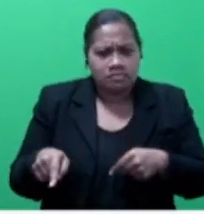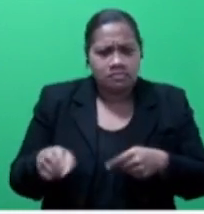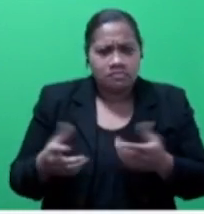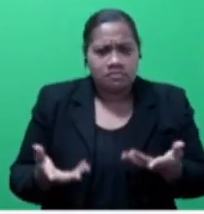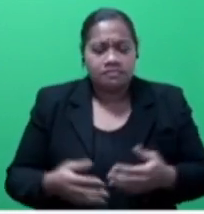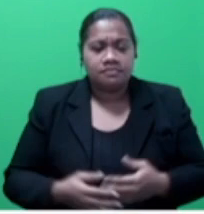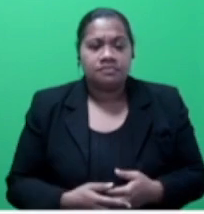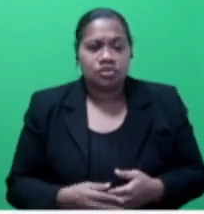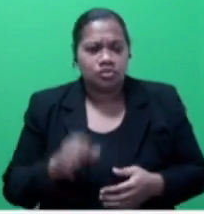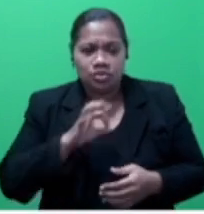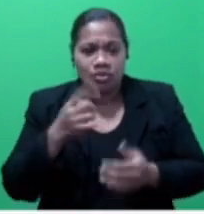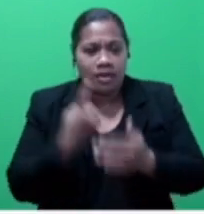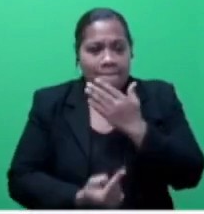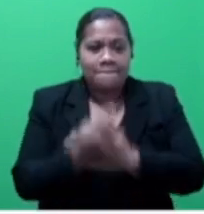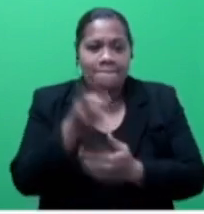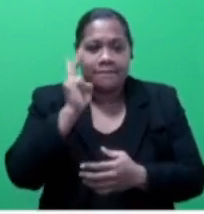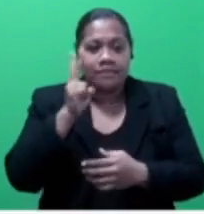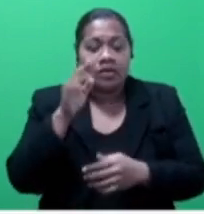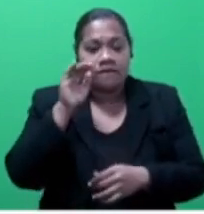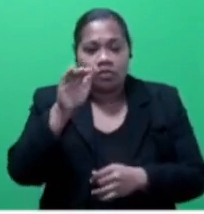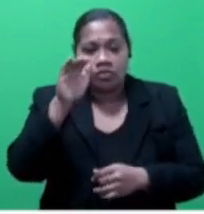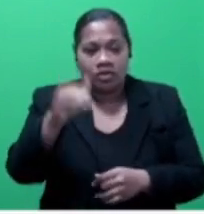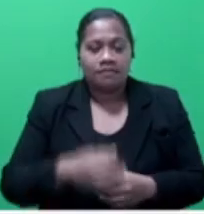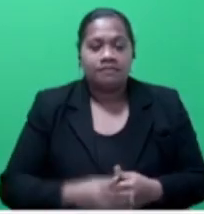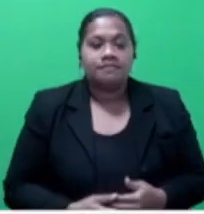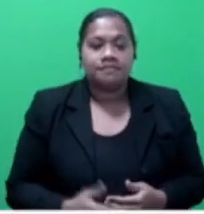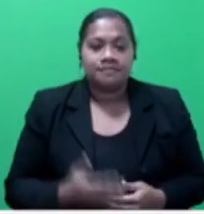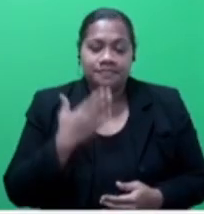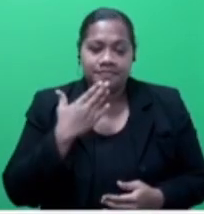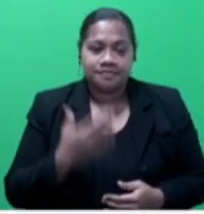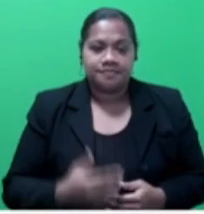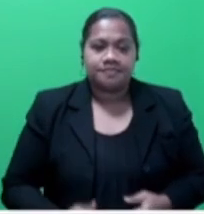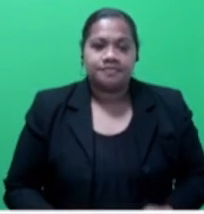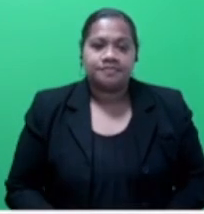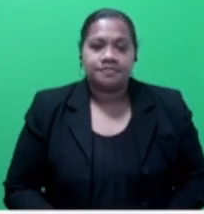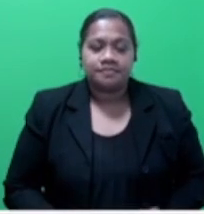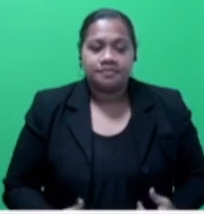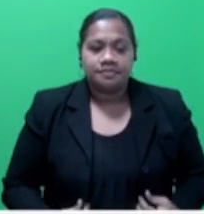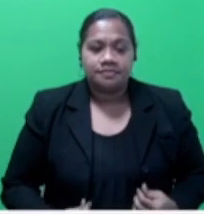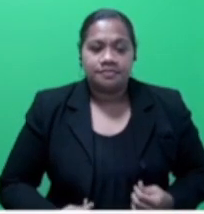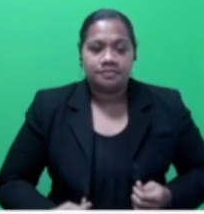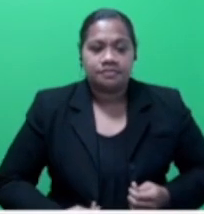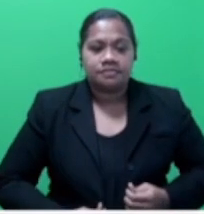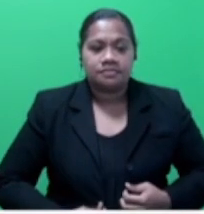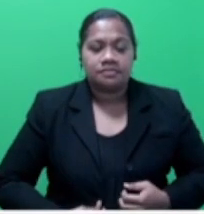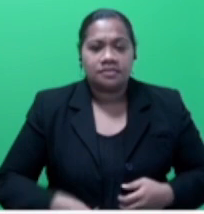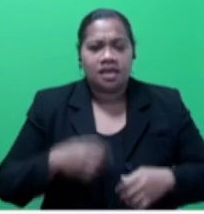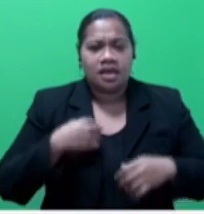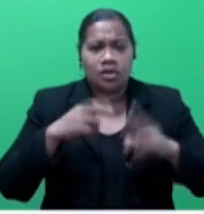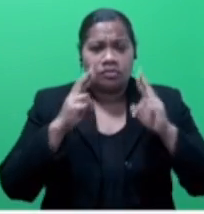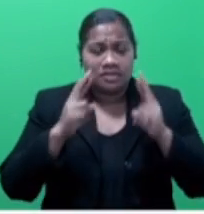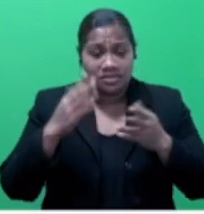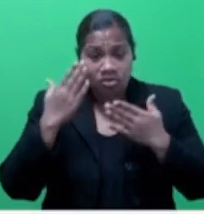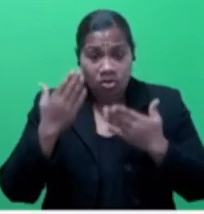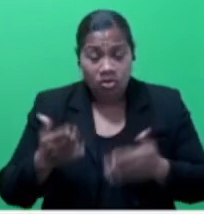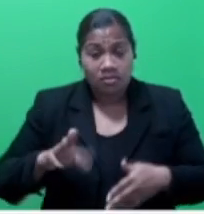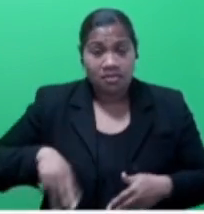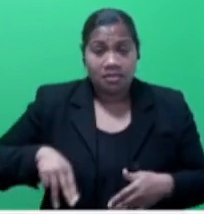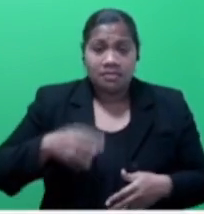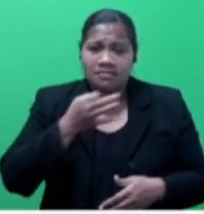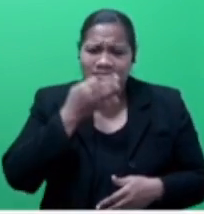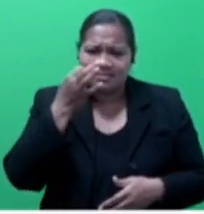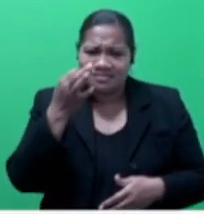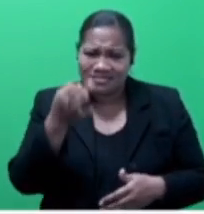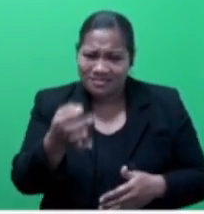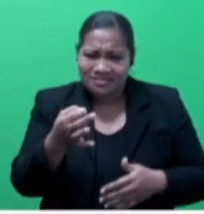it doesn't happen again in the future? Thank you. Honourable Attorney General. Sir, I wish the honourable member actually asked a substantive